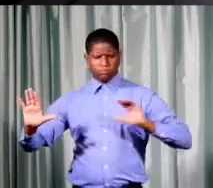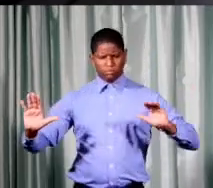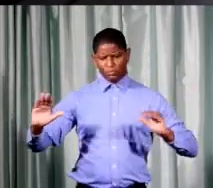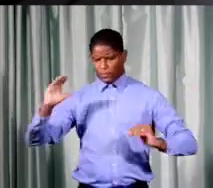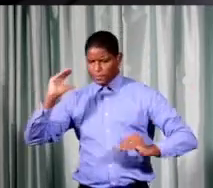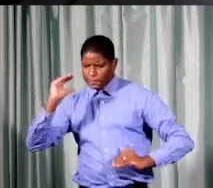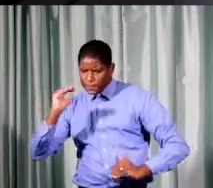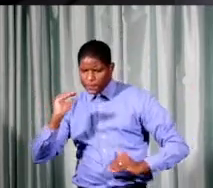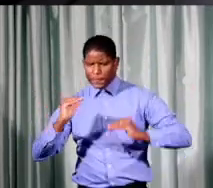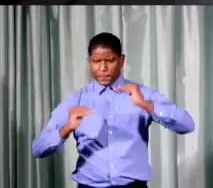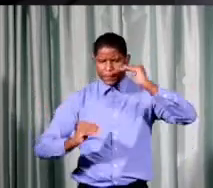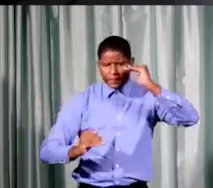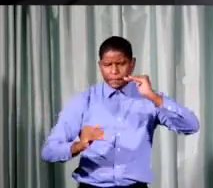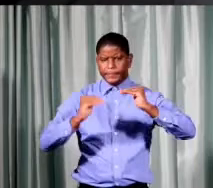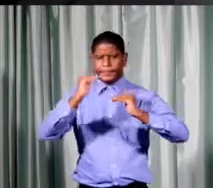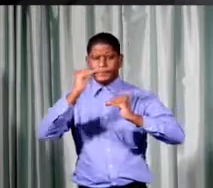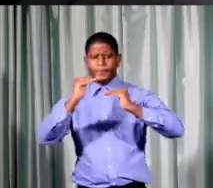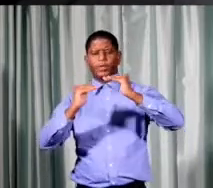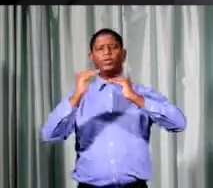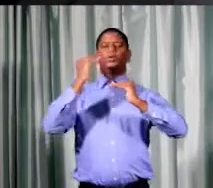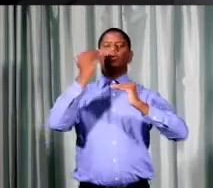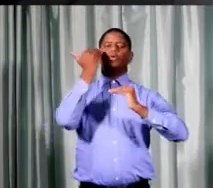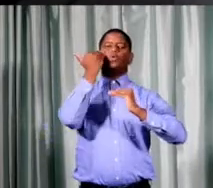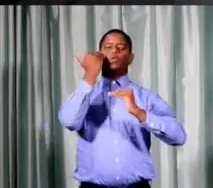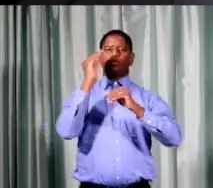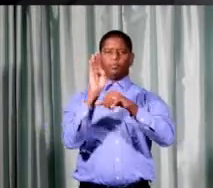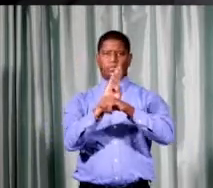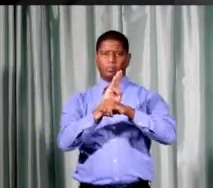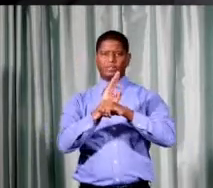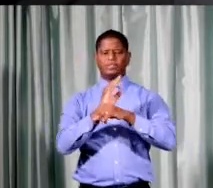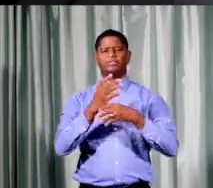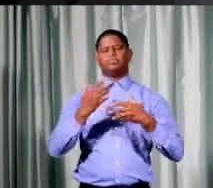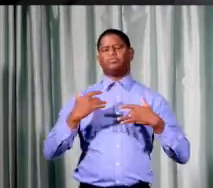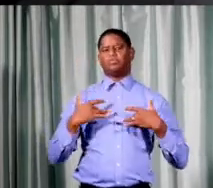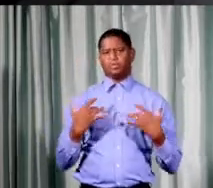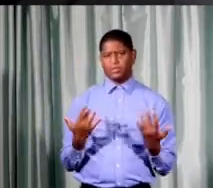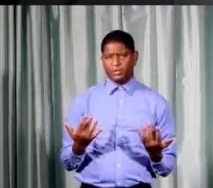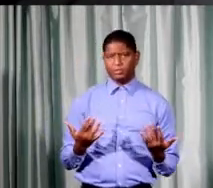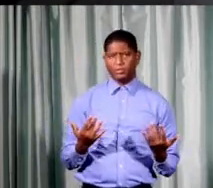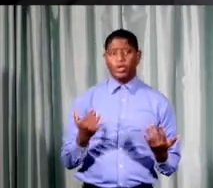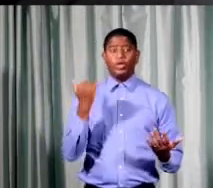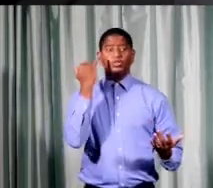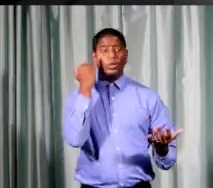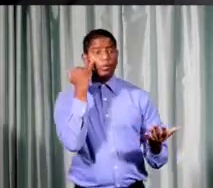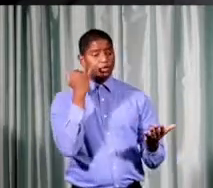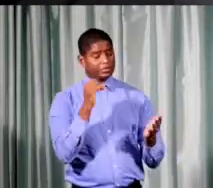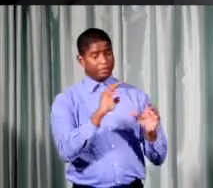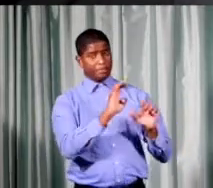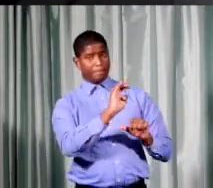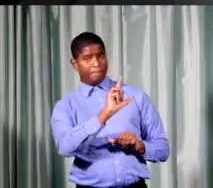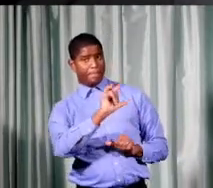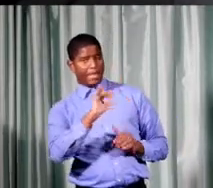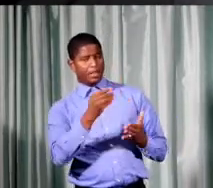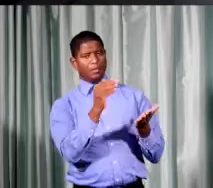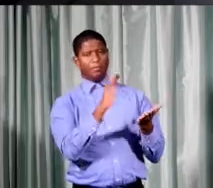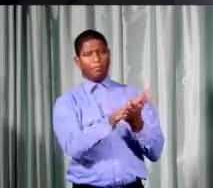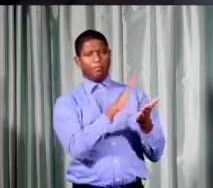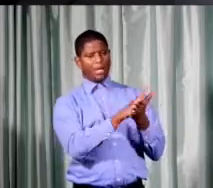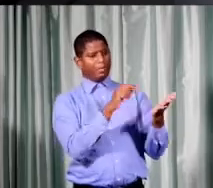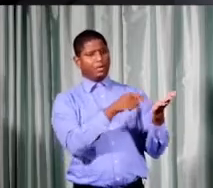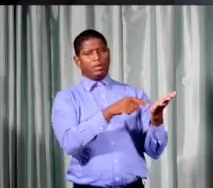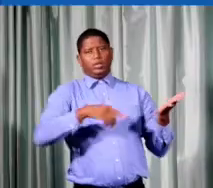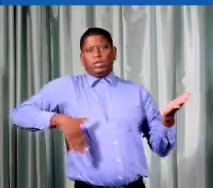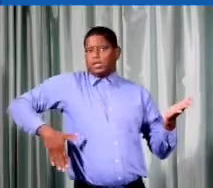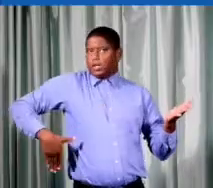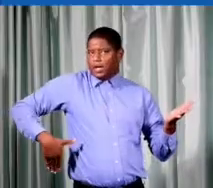not arrived, and I know I incurred the expenses, I still need to match them to the revenue to understand